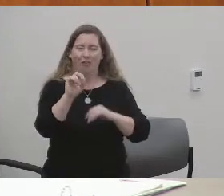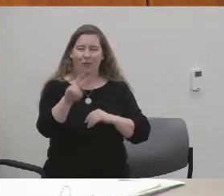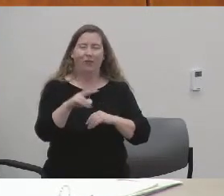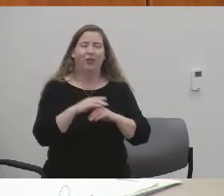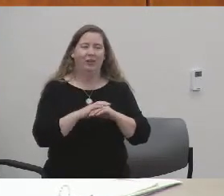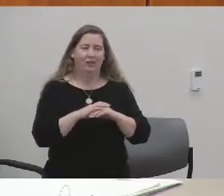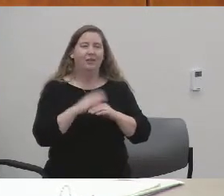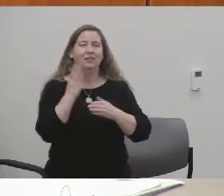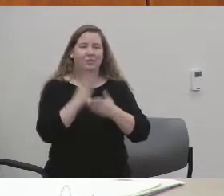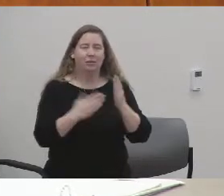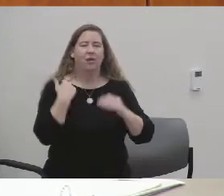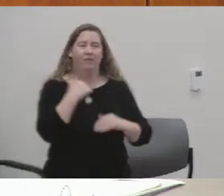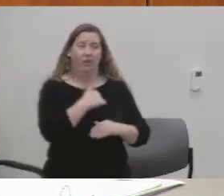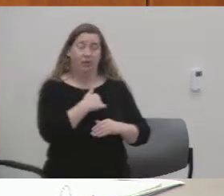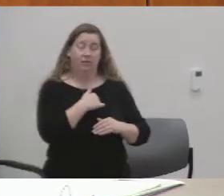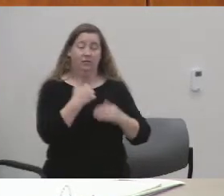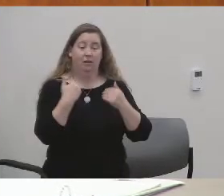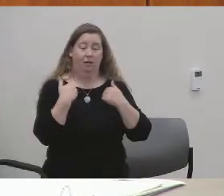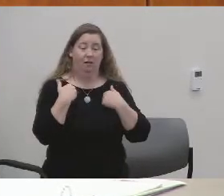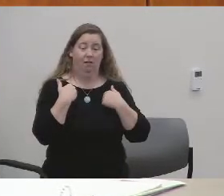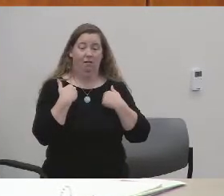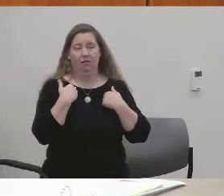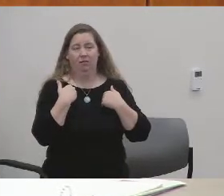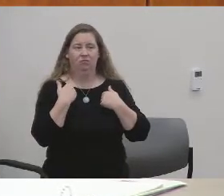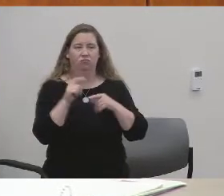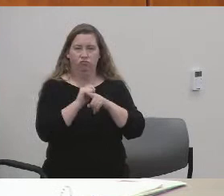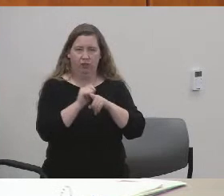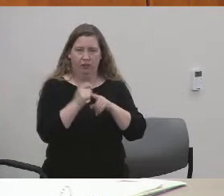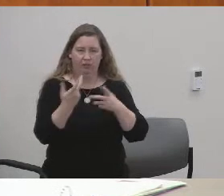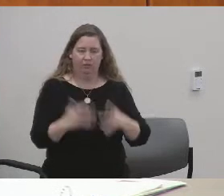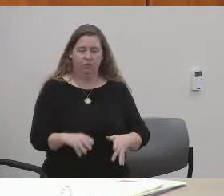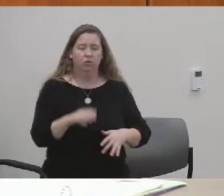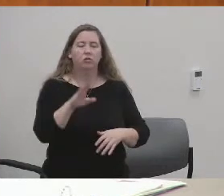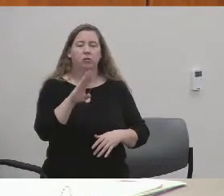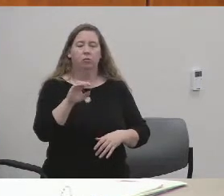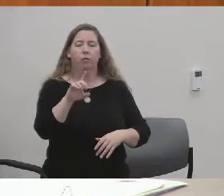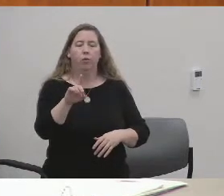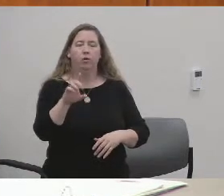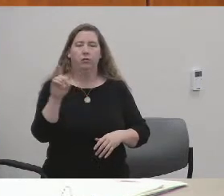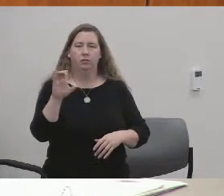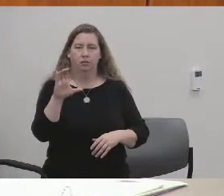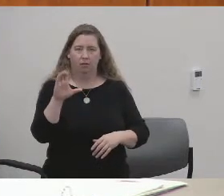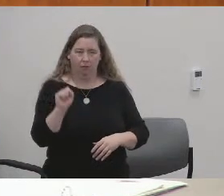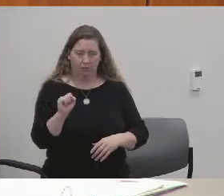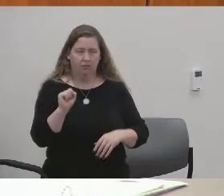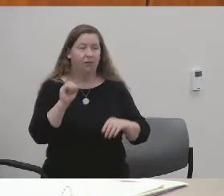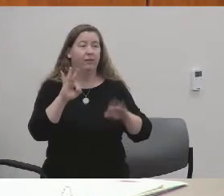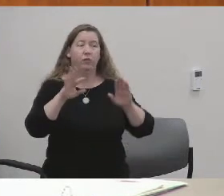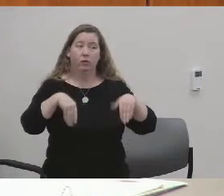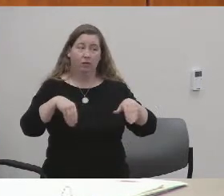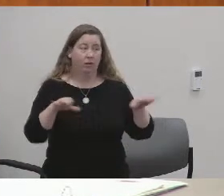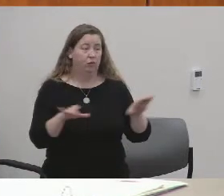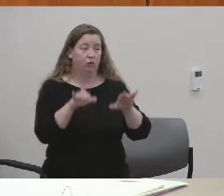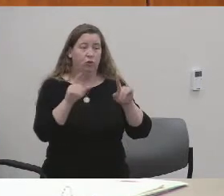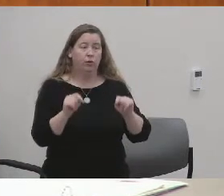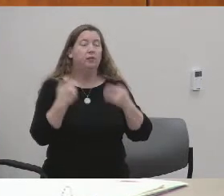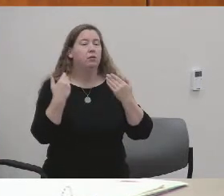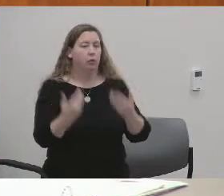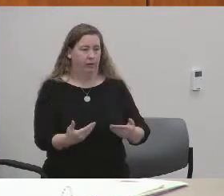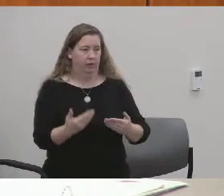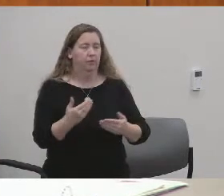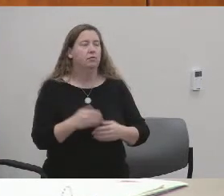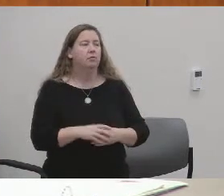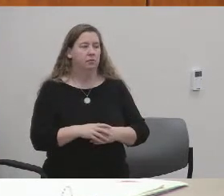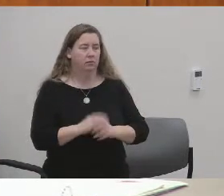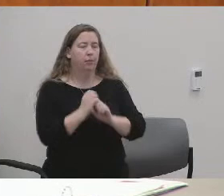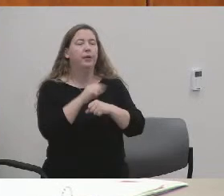have had our board docs initiation session. So if you haven't done that or scheduled that for yourself, we'd ask that you go